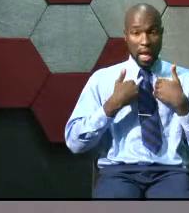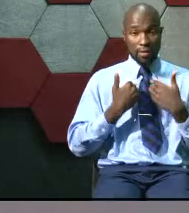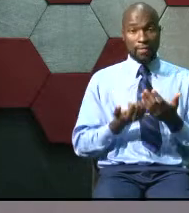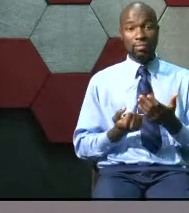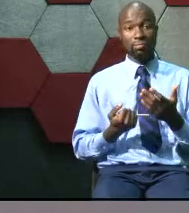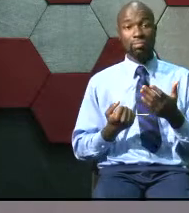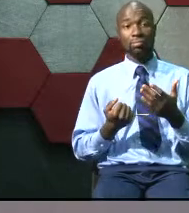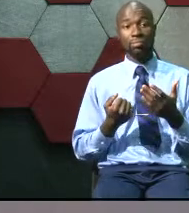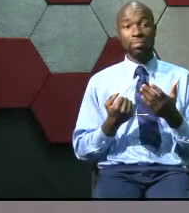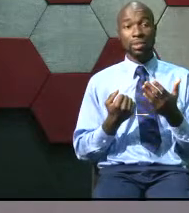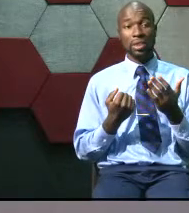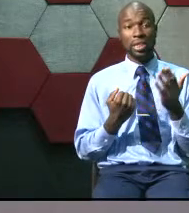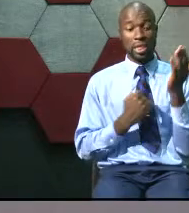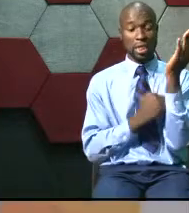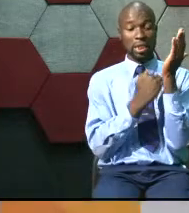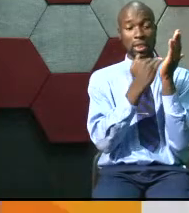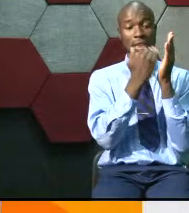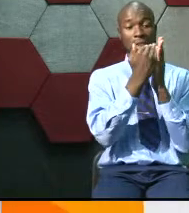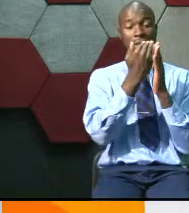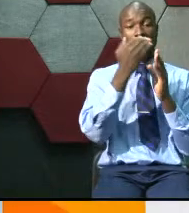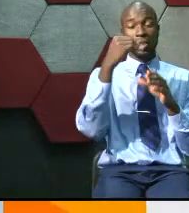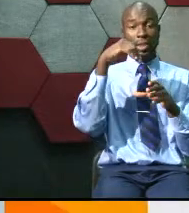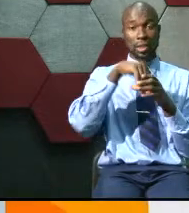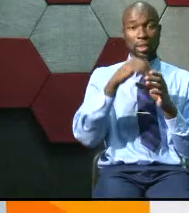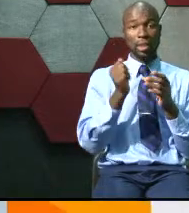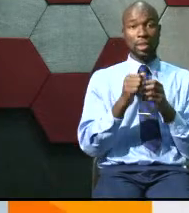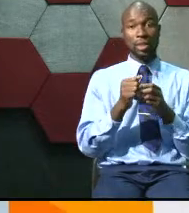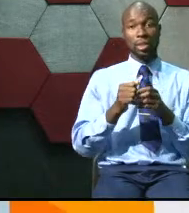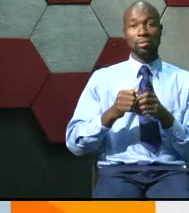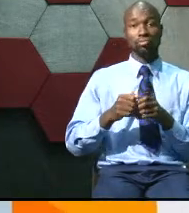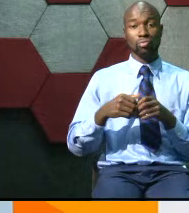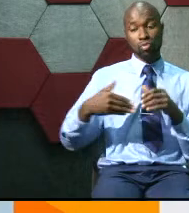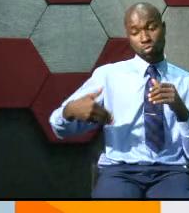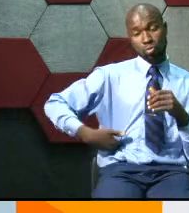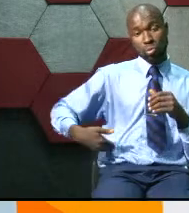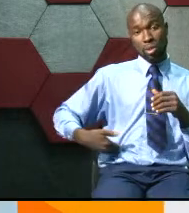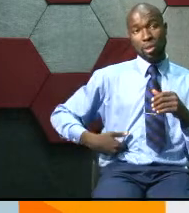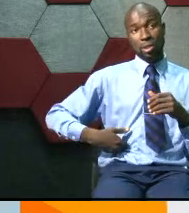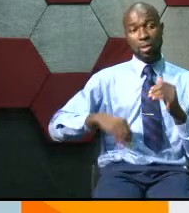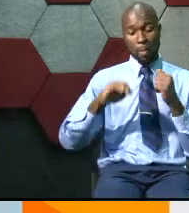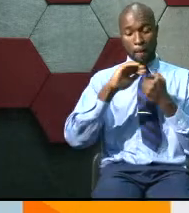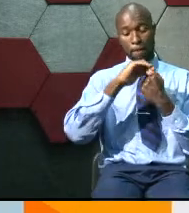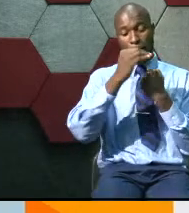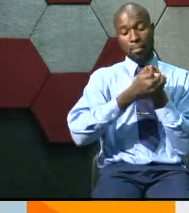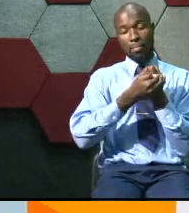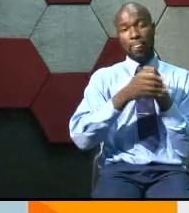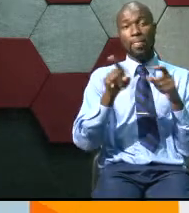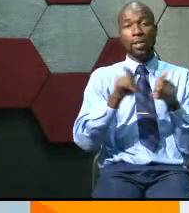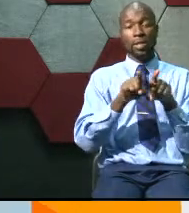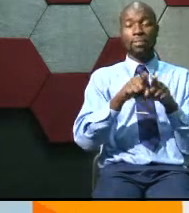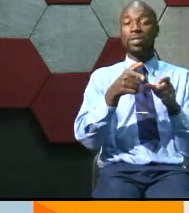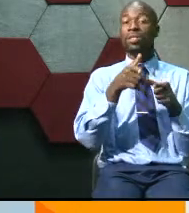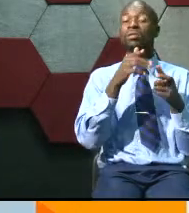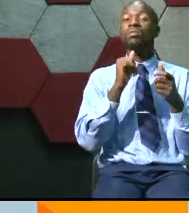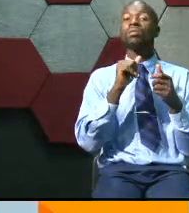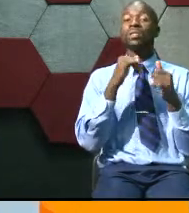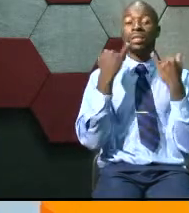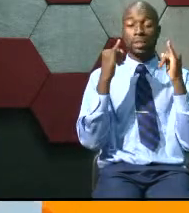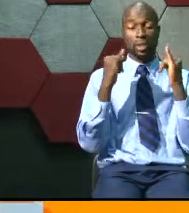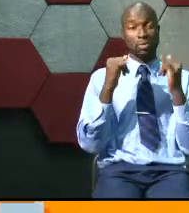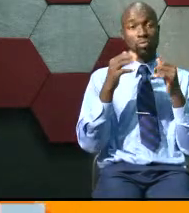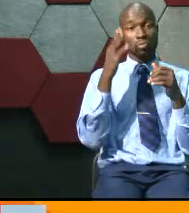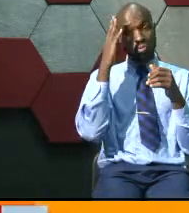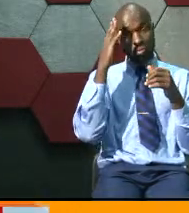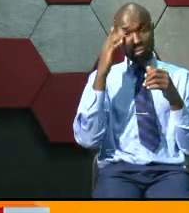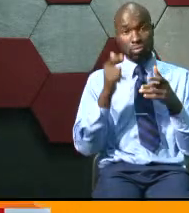teenage girls' pregnancies. So this is just for her to be able to know. She was trying to ensure that these girls who get pregnant